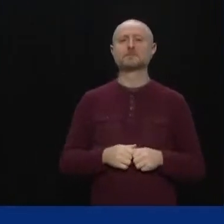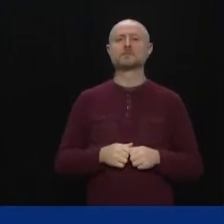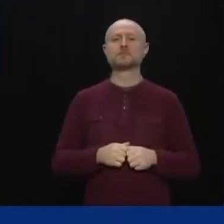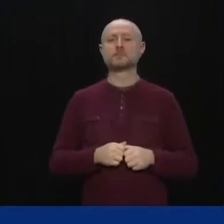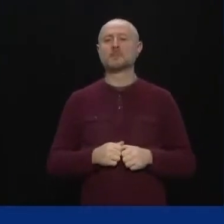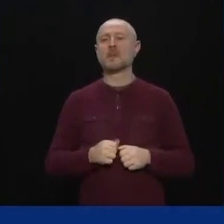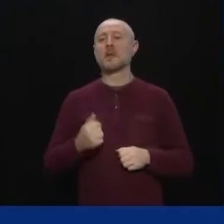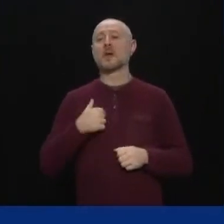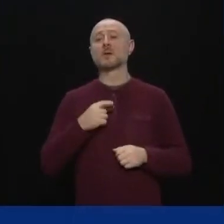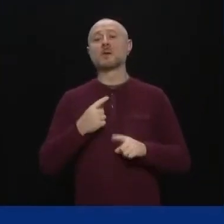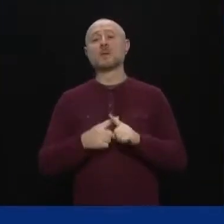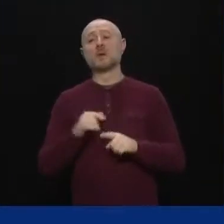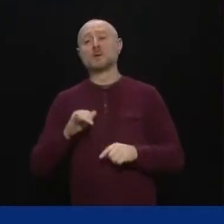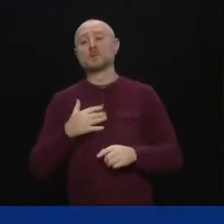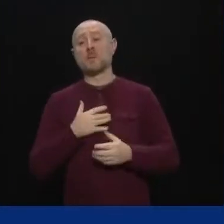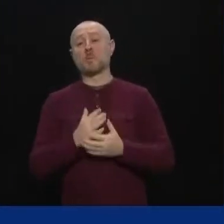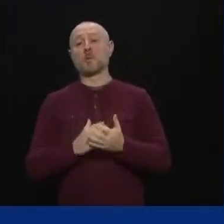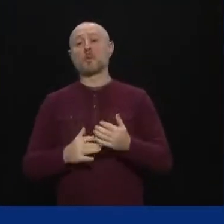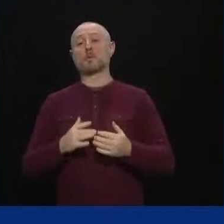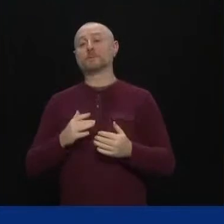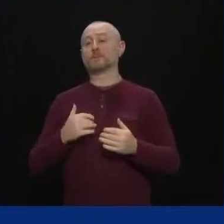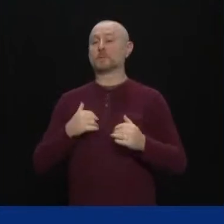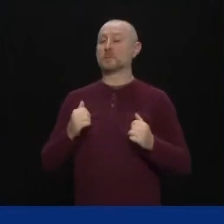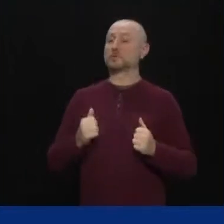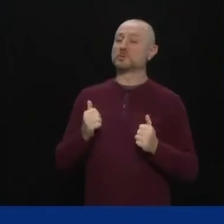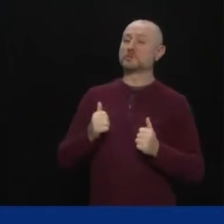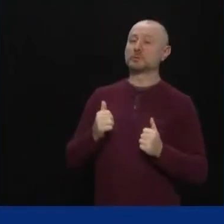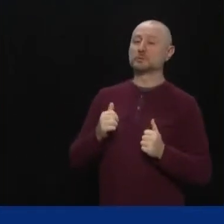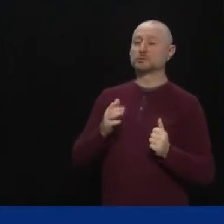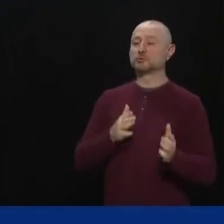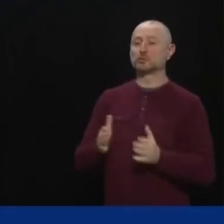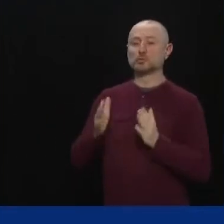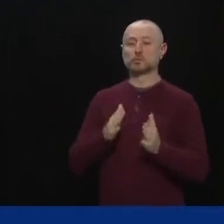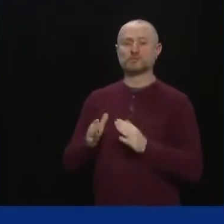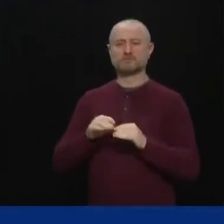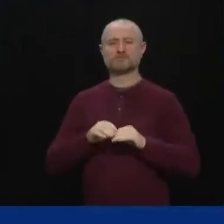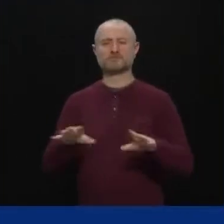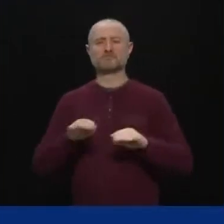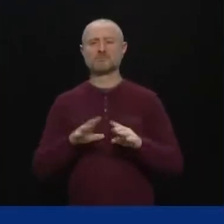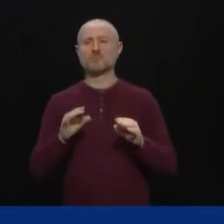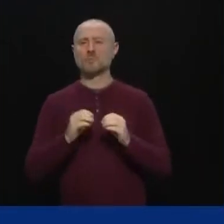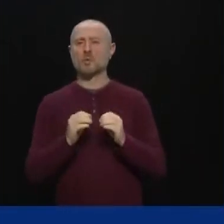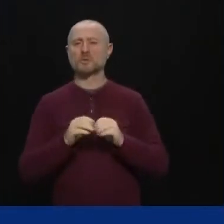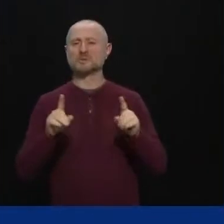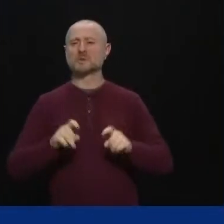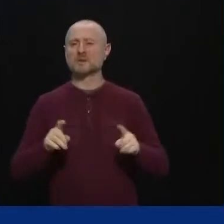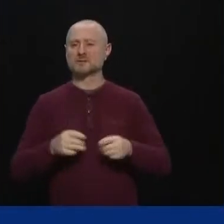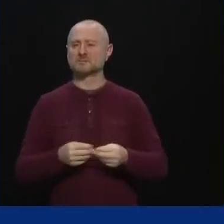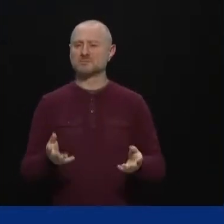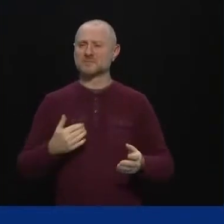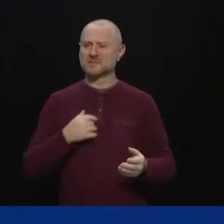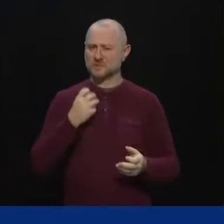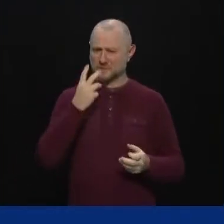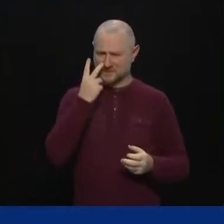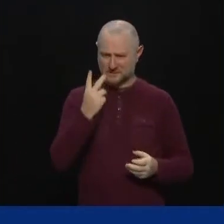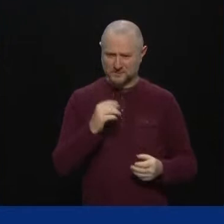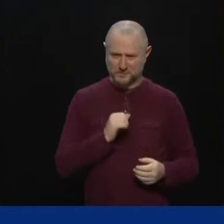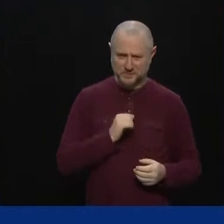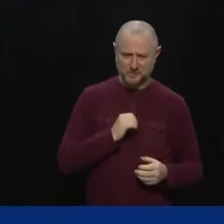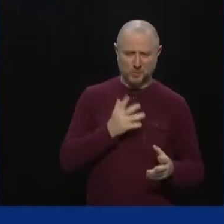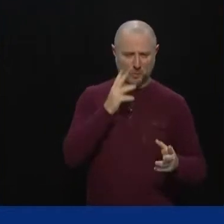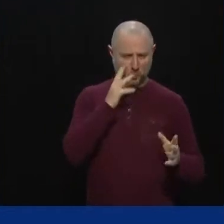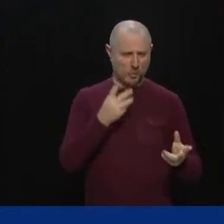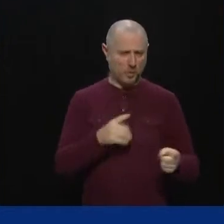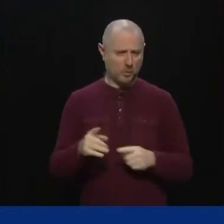part of our testing, our winter surge plan, is to make more testing available. So I wanted to come and see hands-on exactly what we're doing here as well.